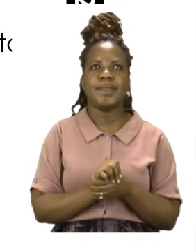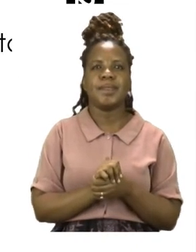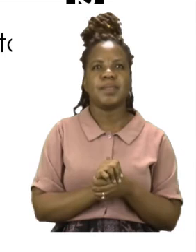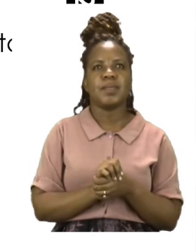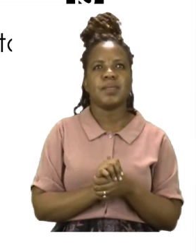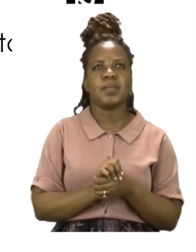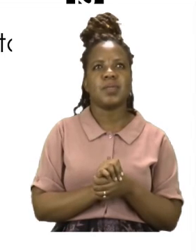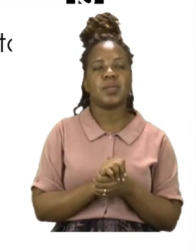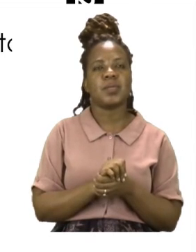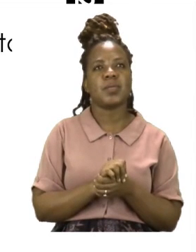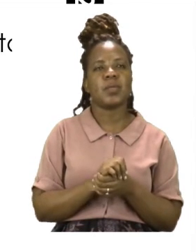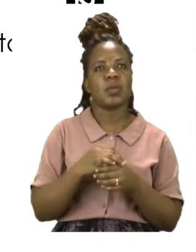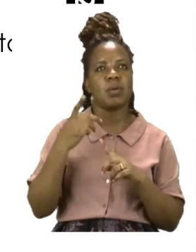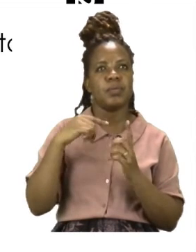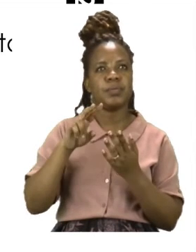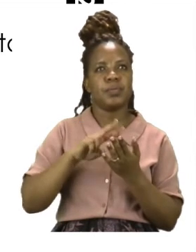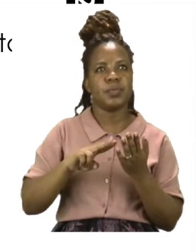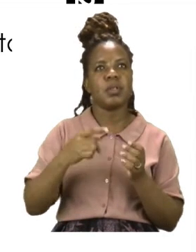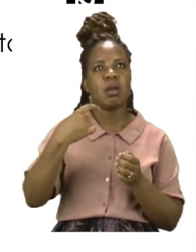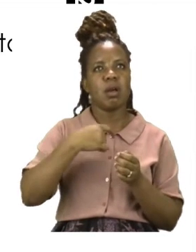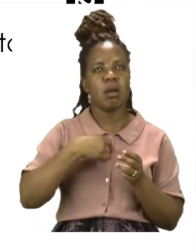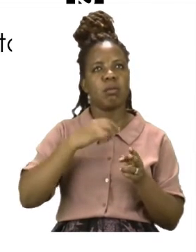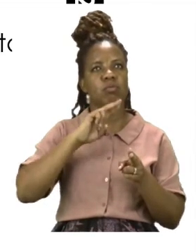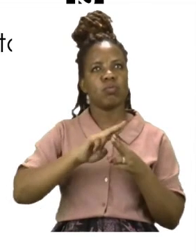I quickly ate the cookies.